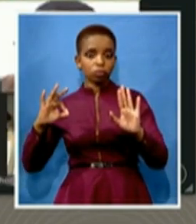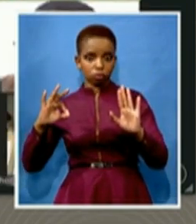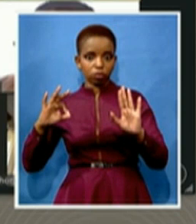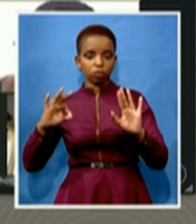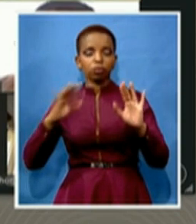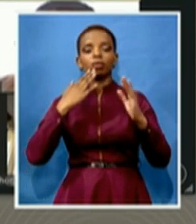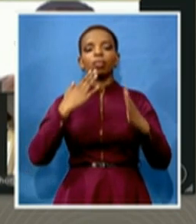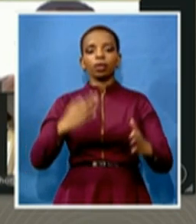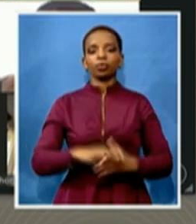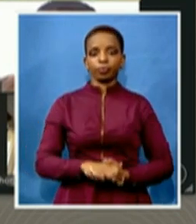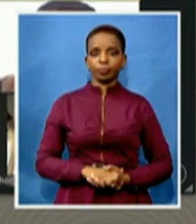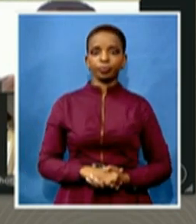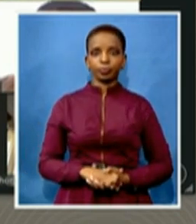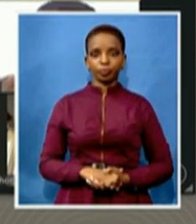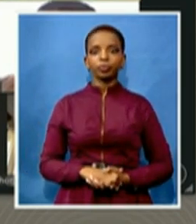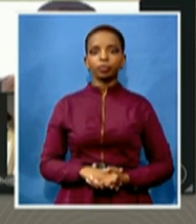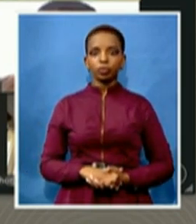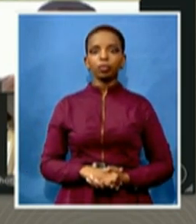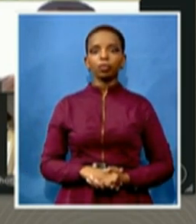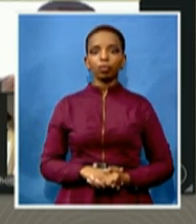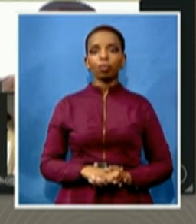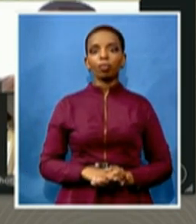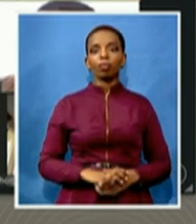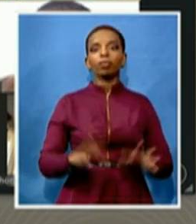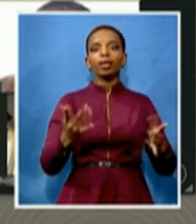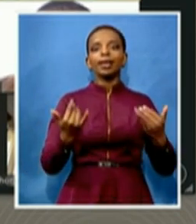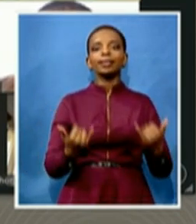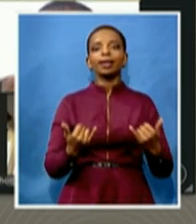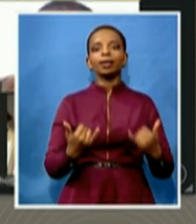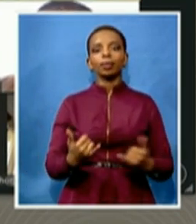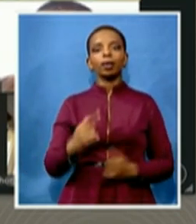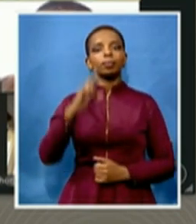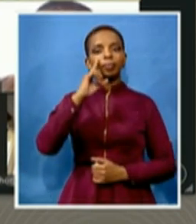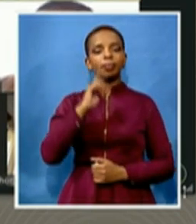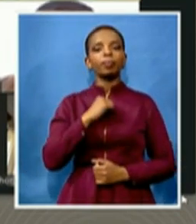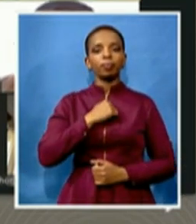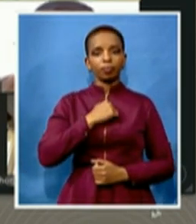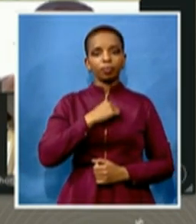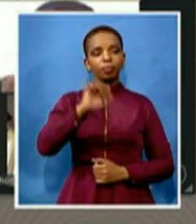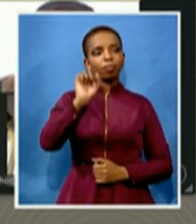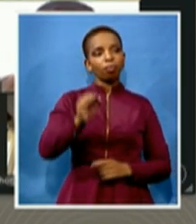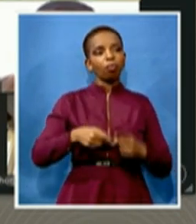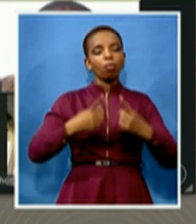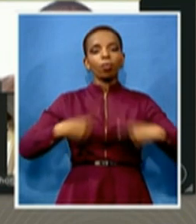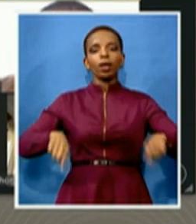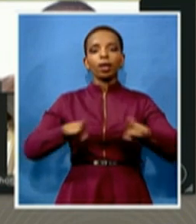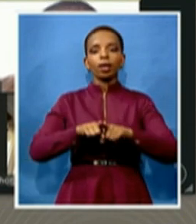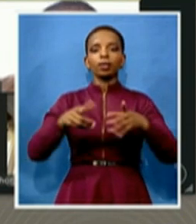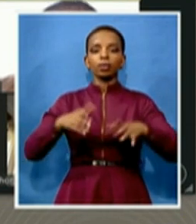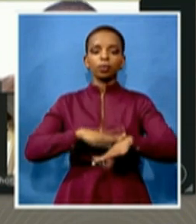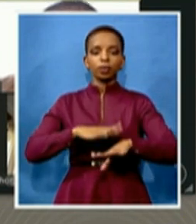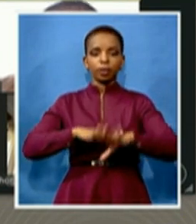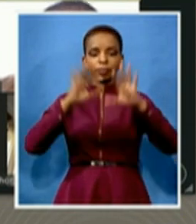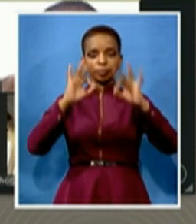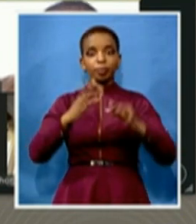along. I'm mindful we're a little bit behind time. Thank you very much for the opportunity to